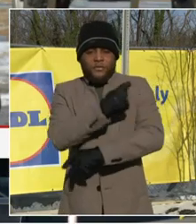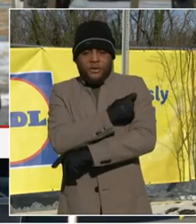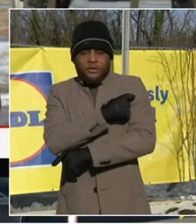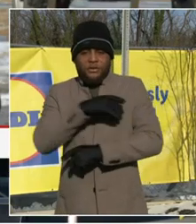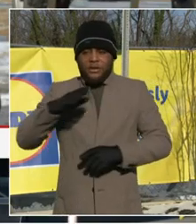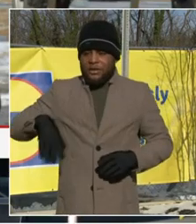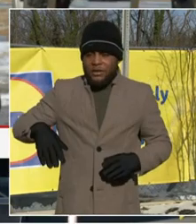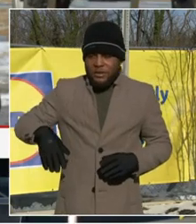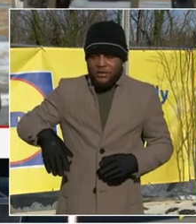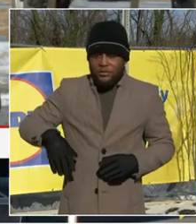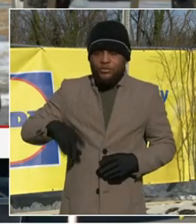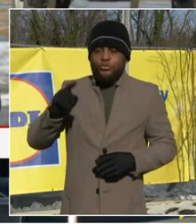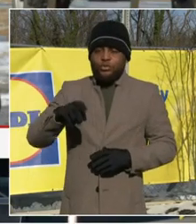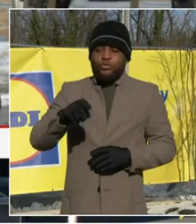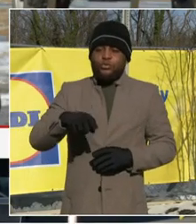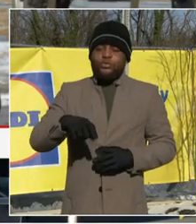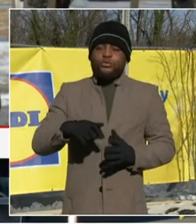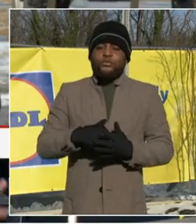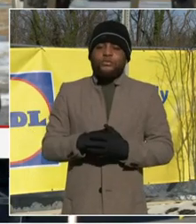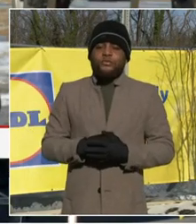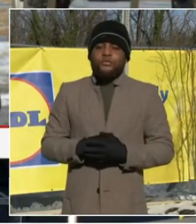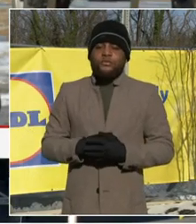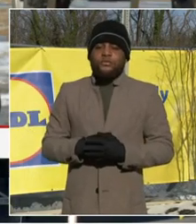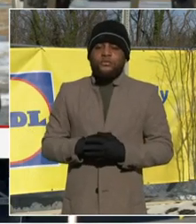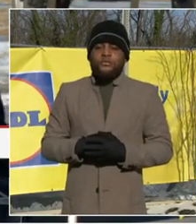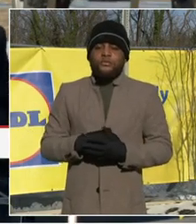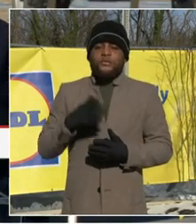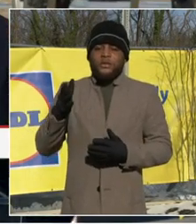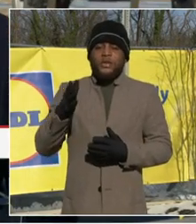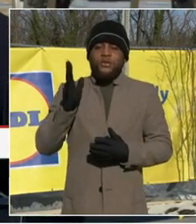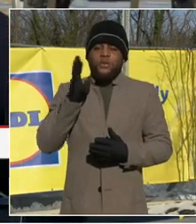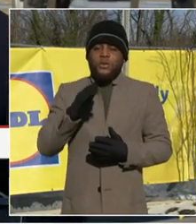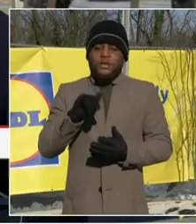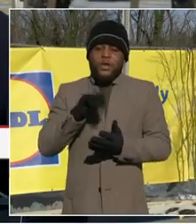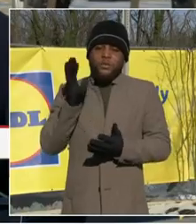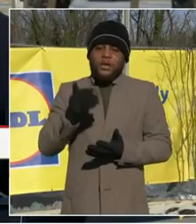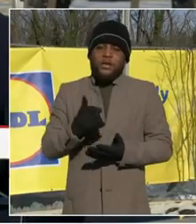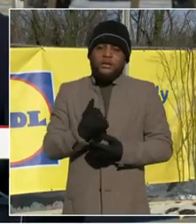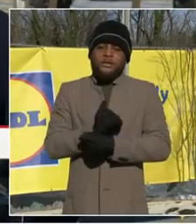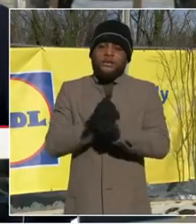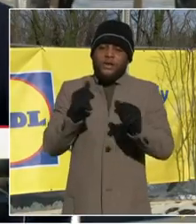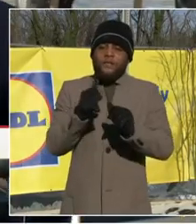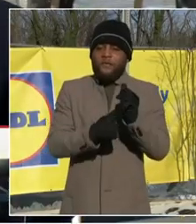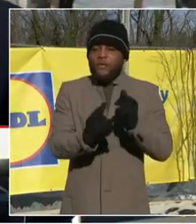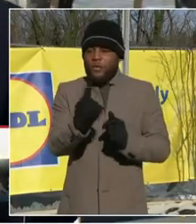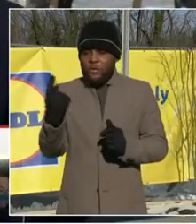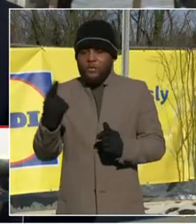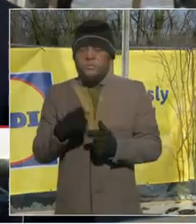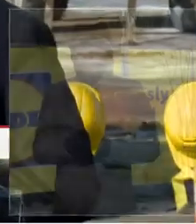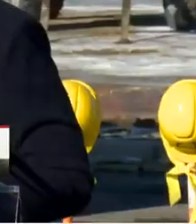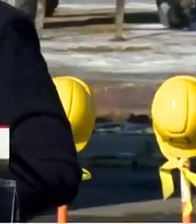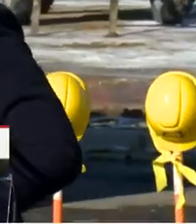vaccinated, because that's what's going to keep us safe. Thank you, everybody. Let's break the ground.